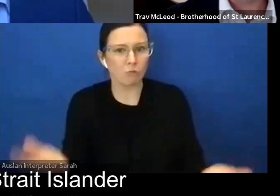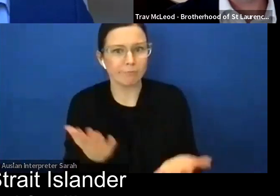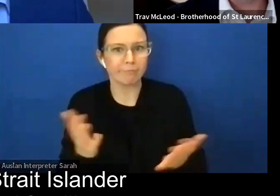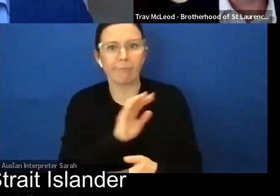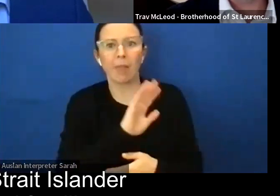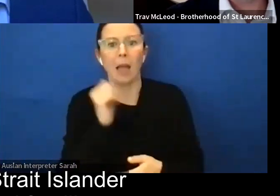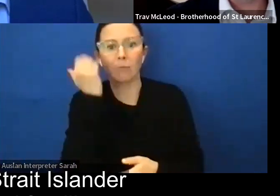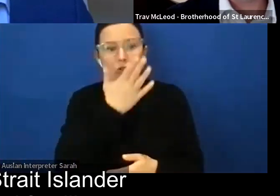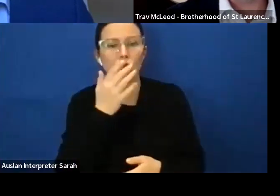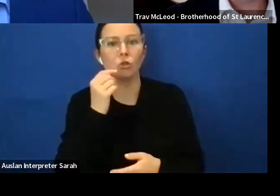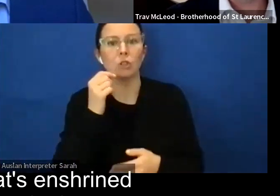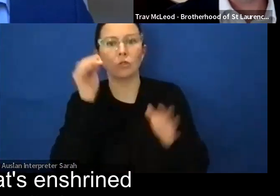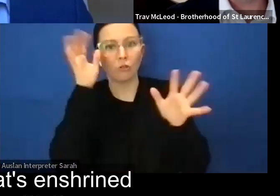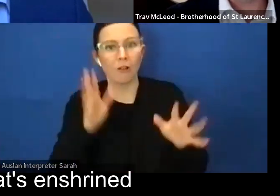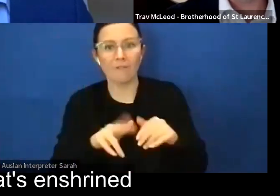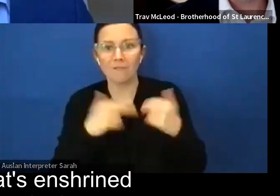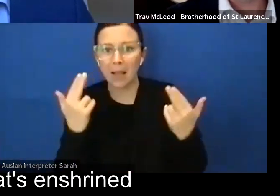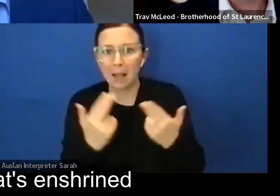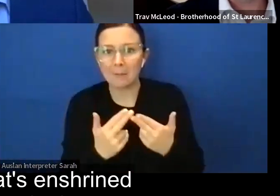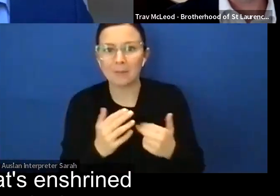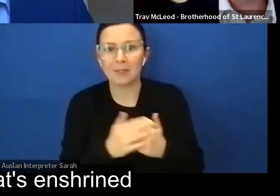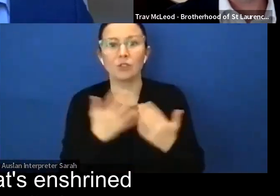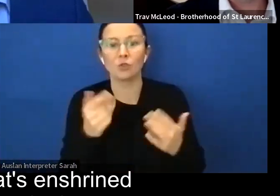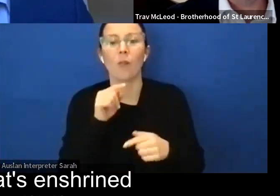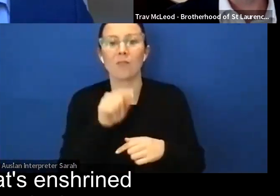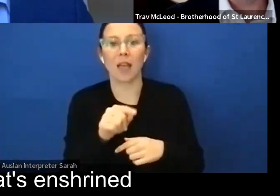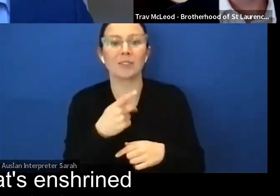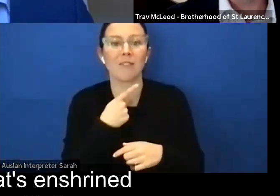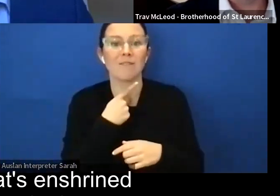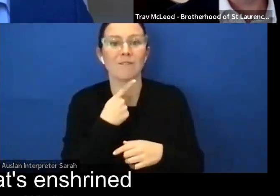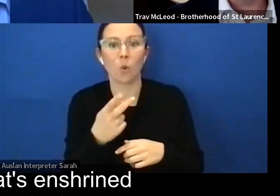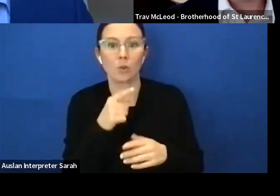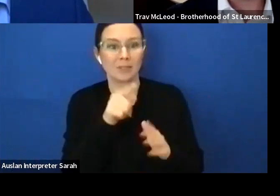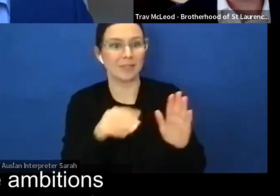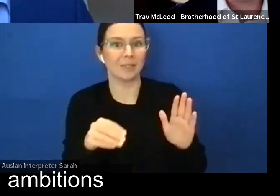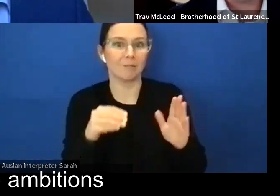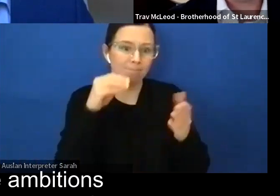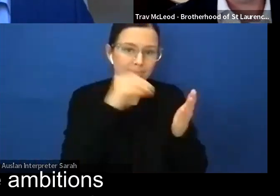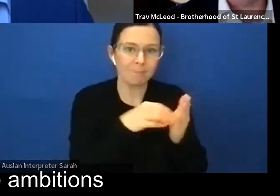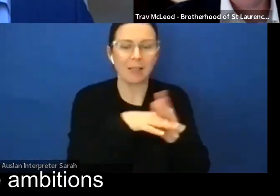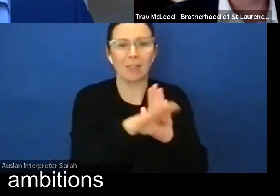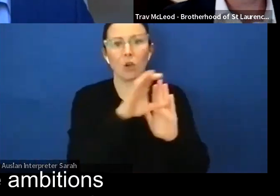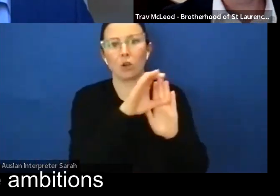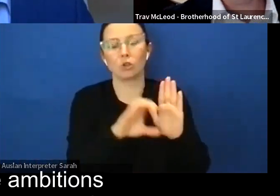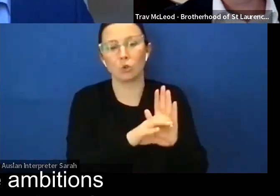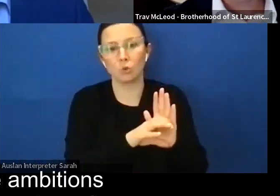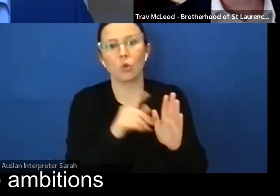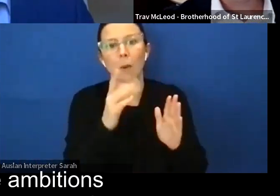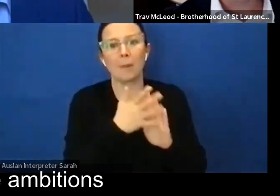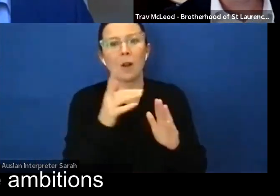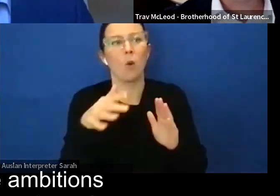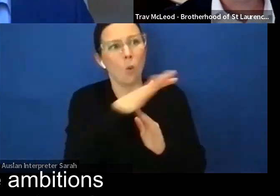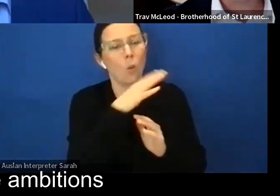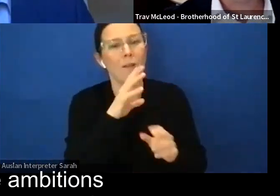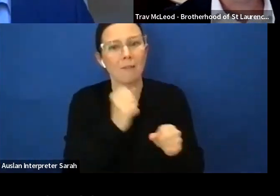Islander children and families. So a voice that's enshrined in the Constitution will fire the ambitions of all